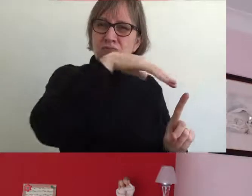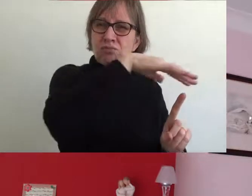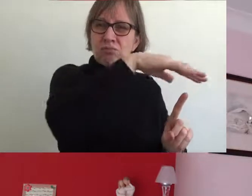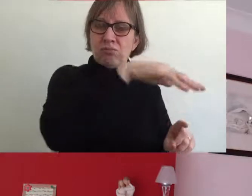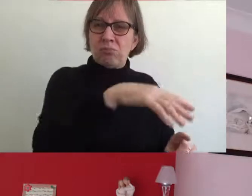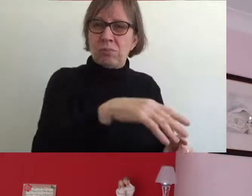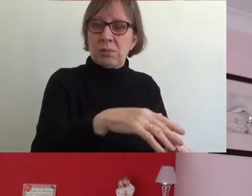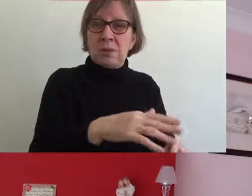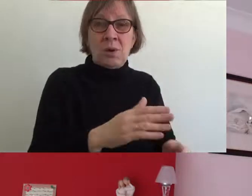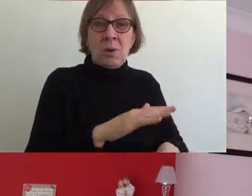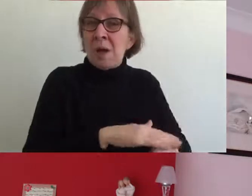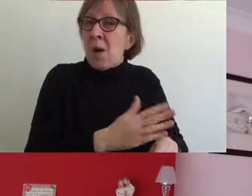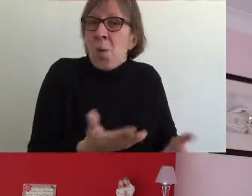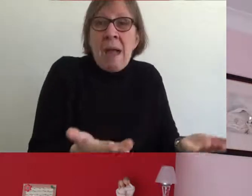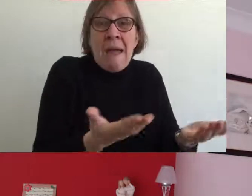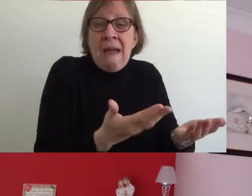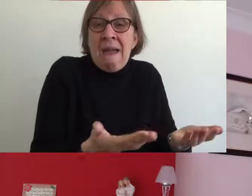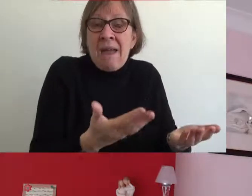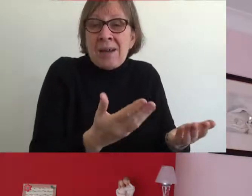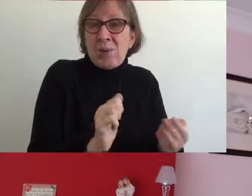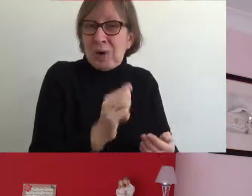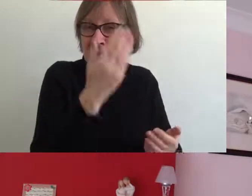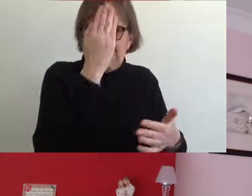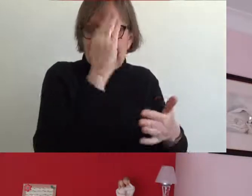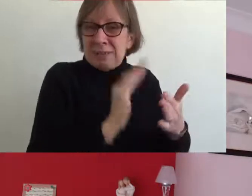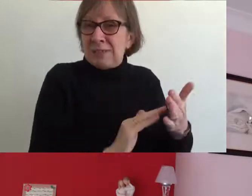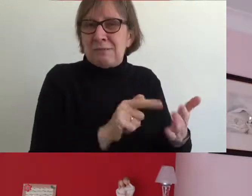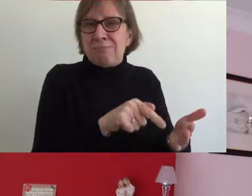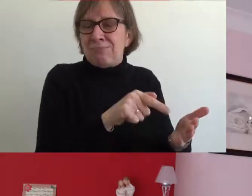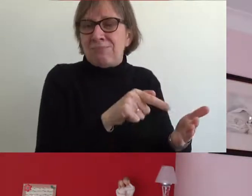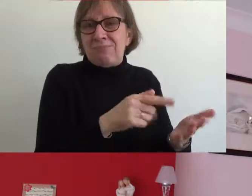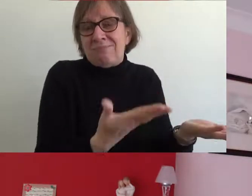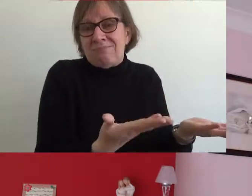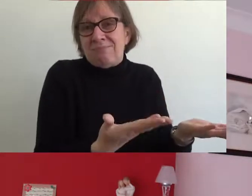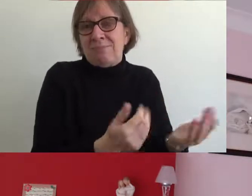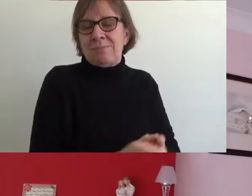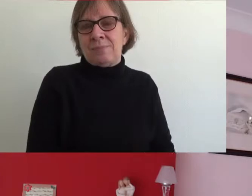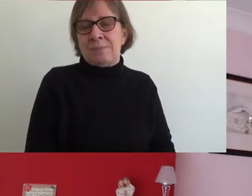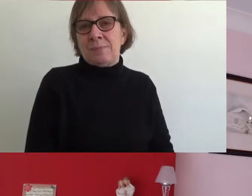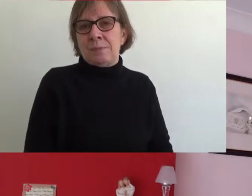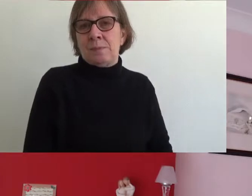around the world, wherever they are, whatever they're going through.